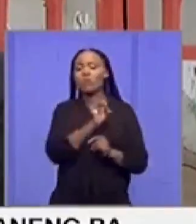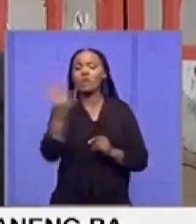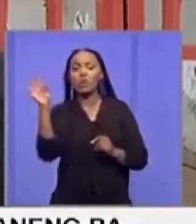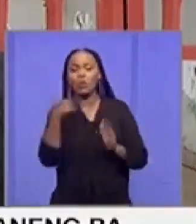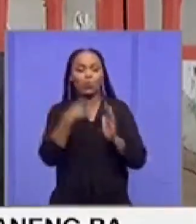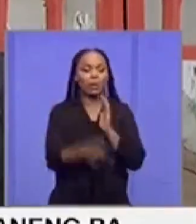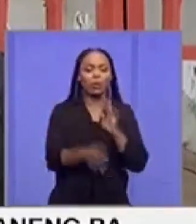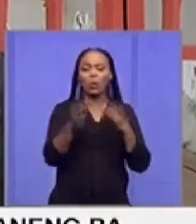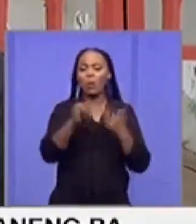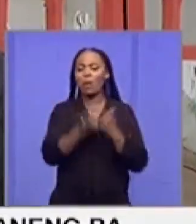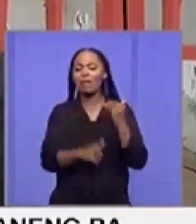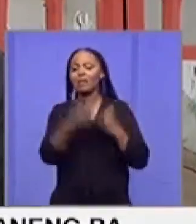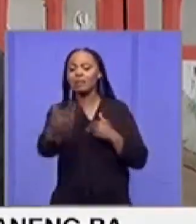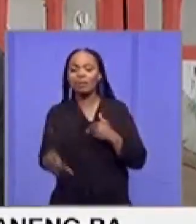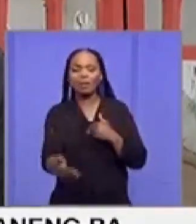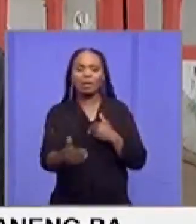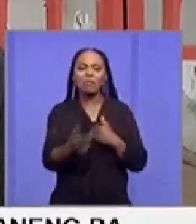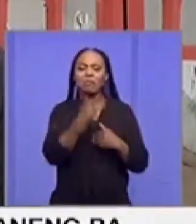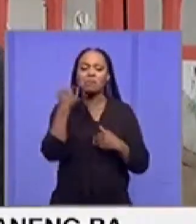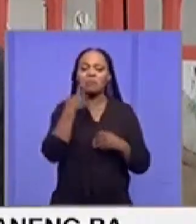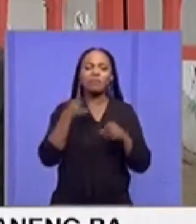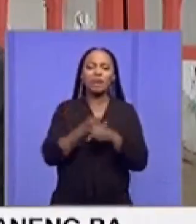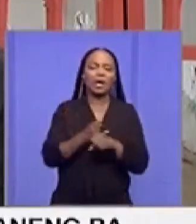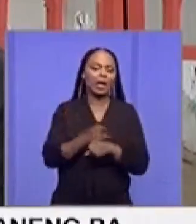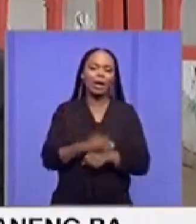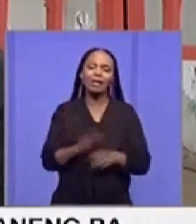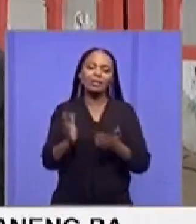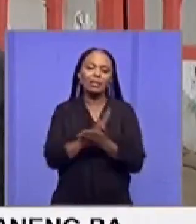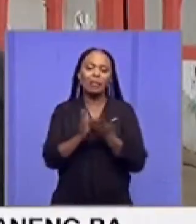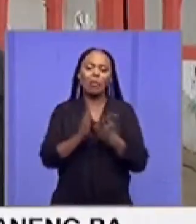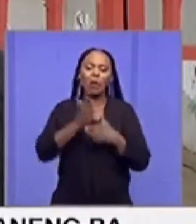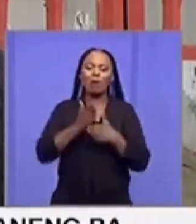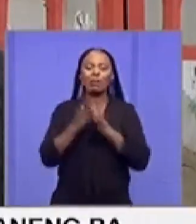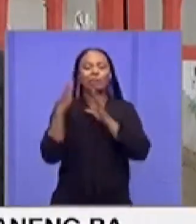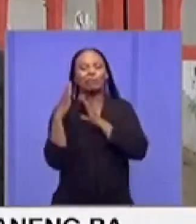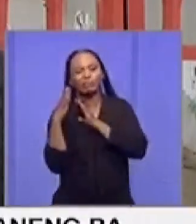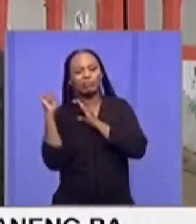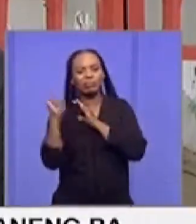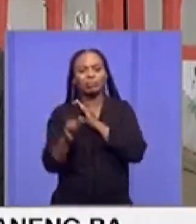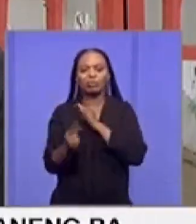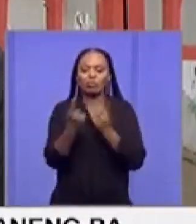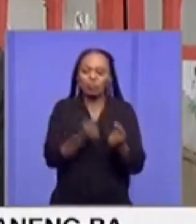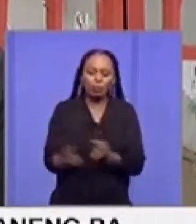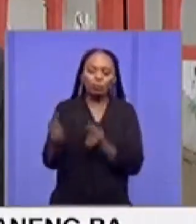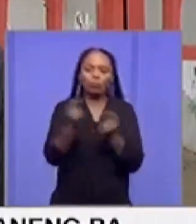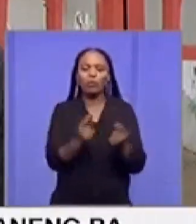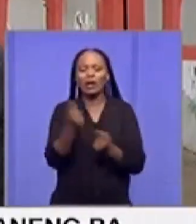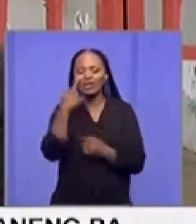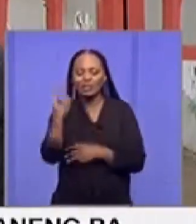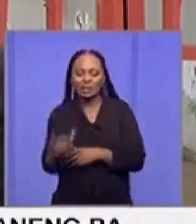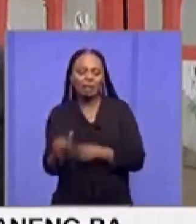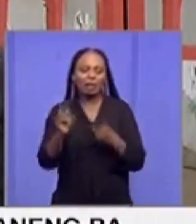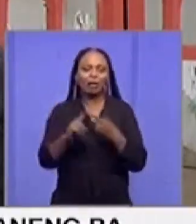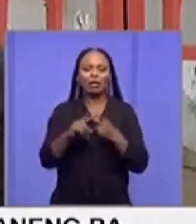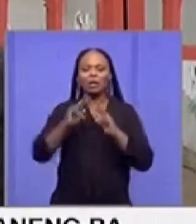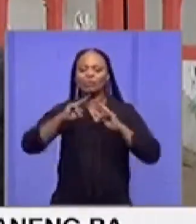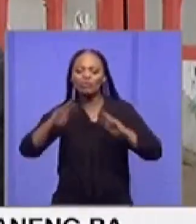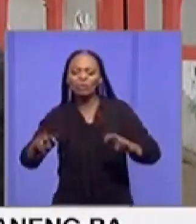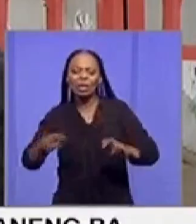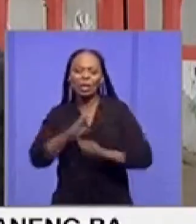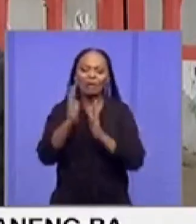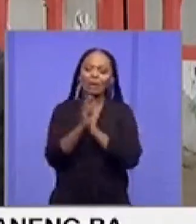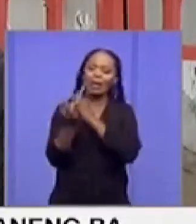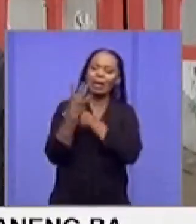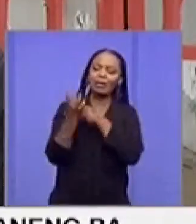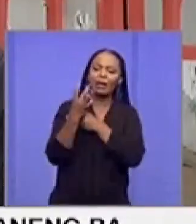sebe ntho ya kgwedi e tlago ka gore na le mošomo o montši o tshwantse gore o diagale mo go lekolwe ba re fe